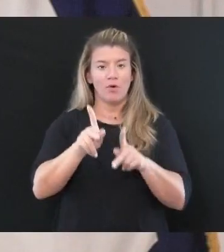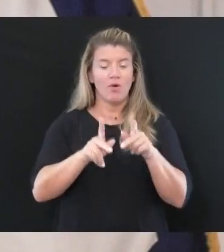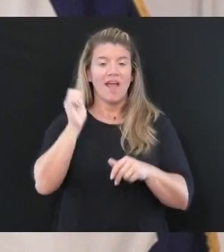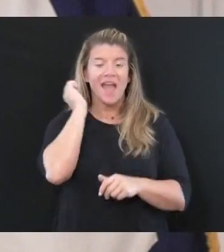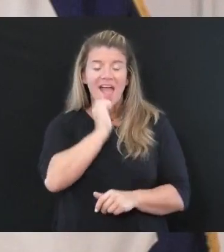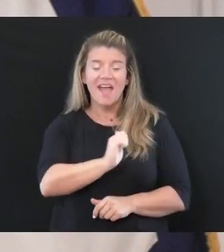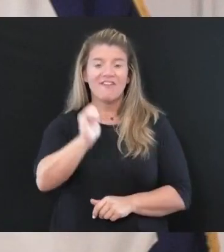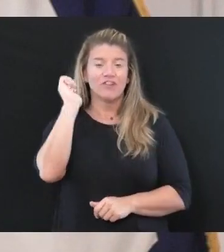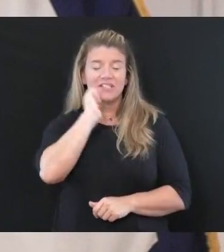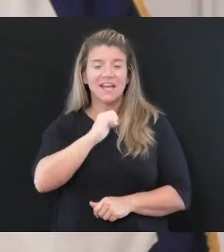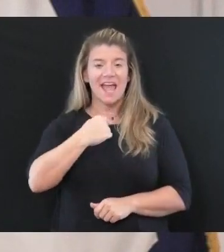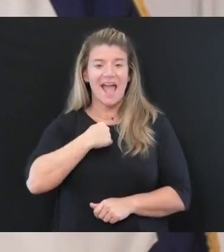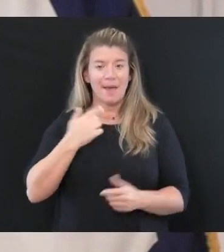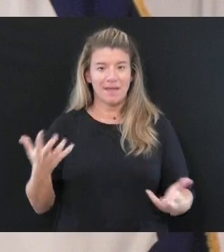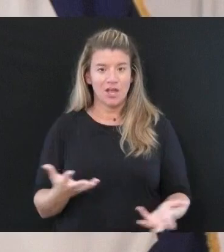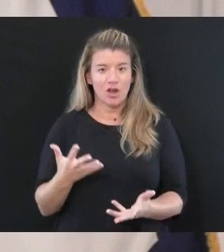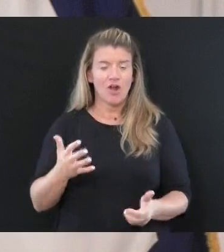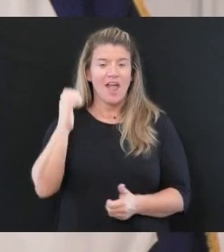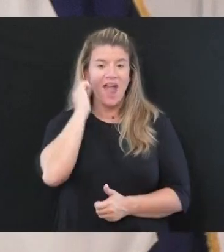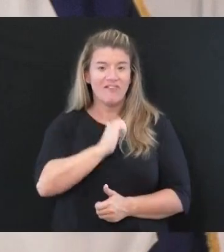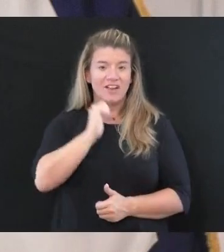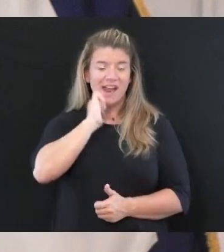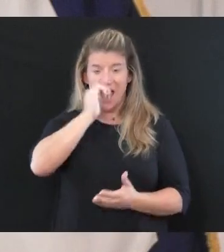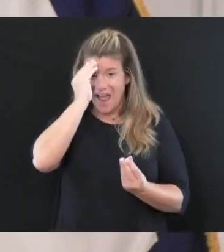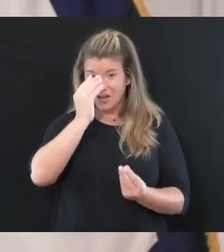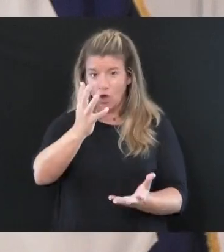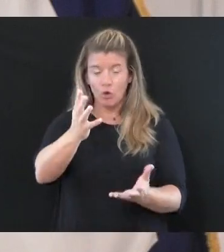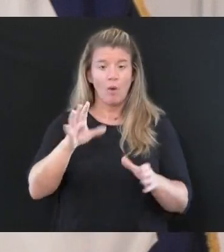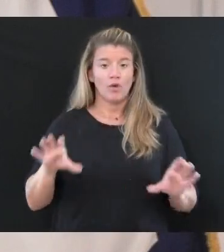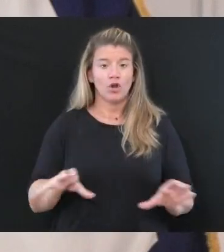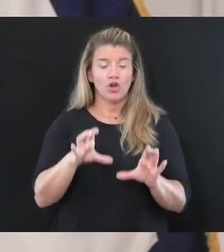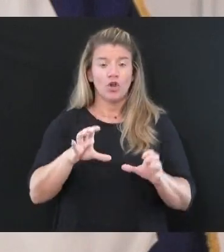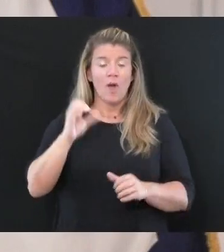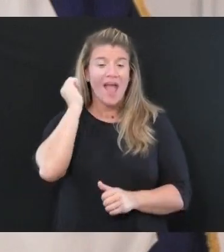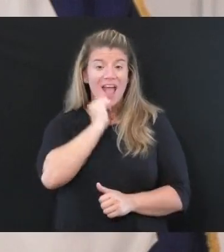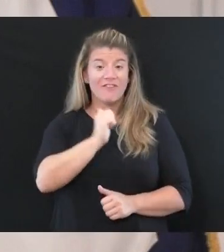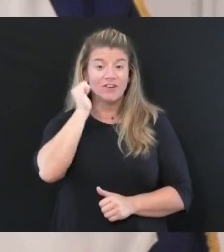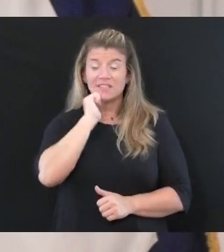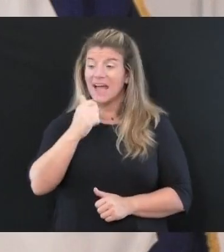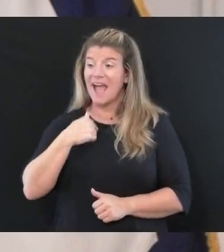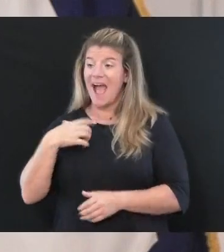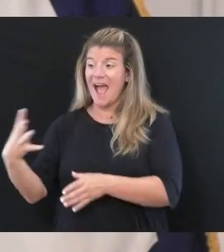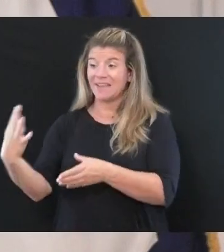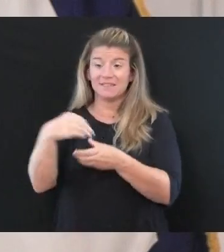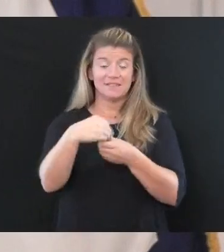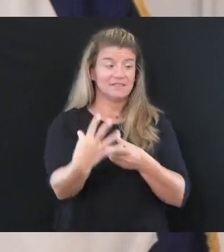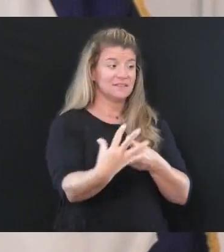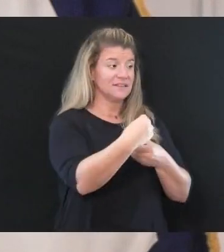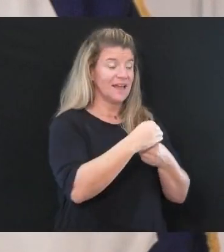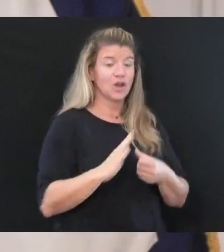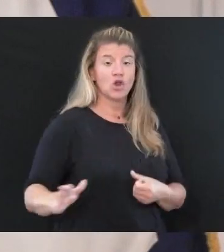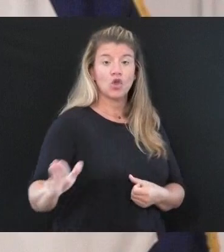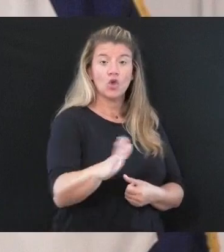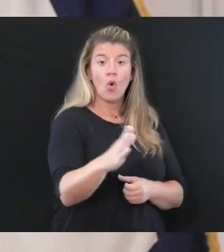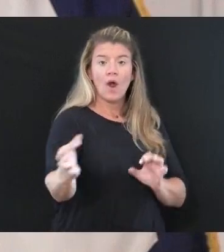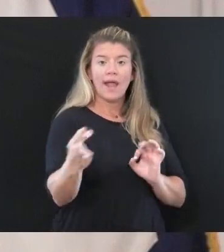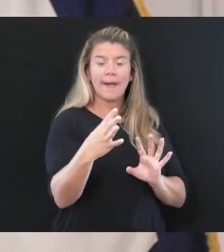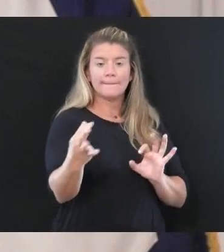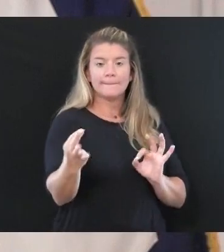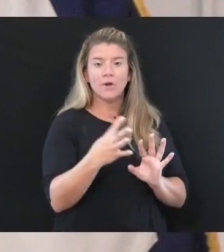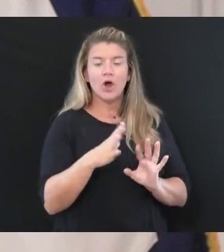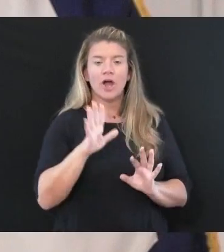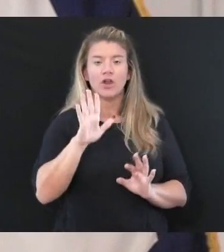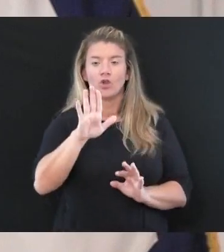tell you what we're going to do. Every day I solicit all the input and everything that you would love